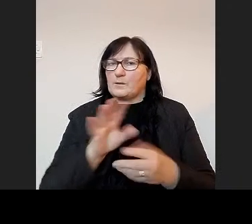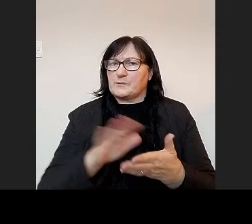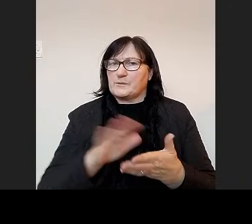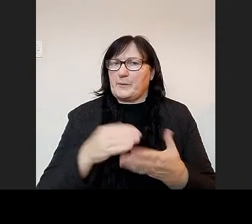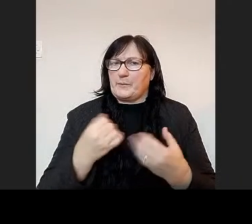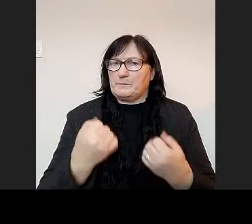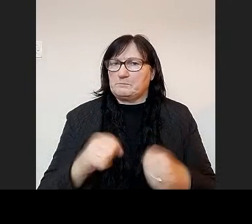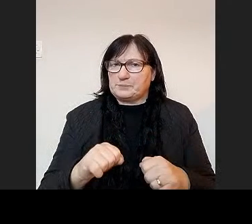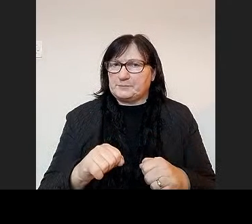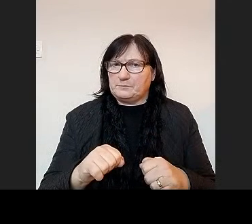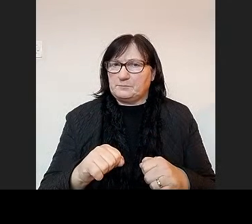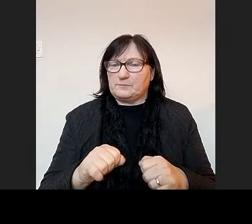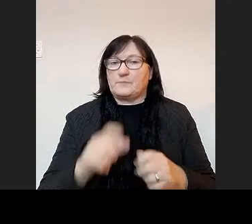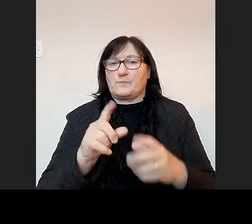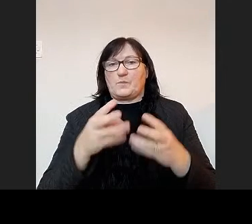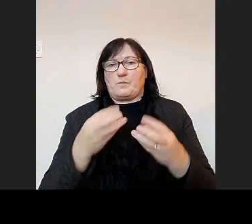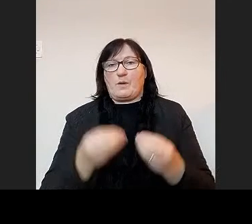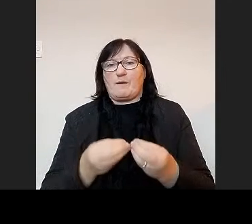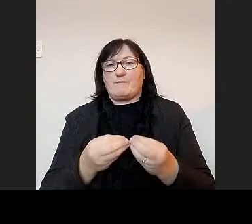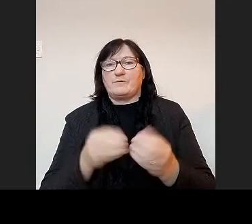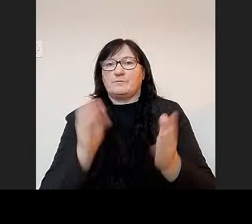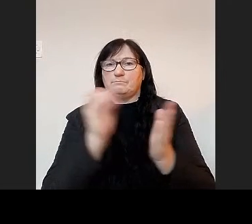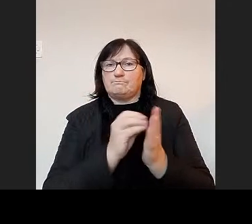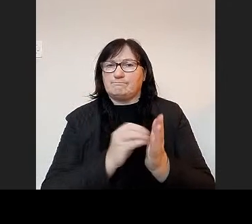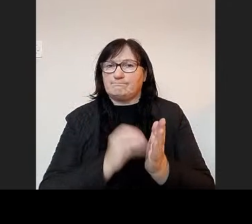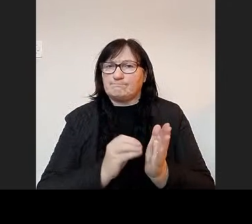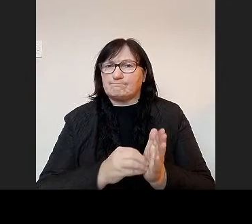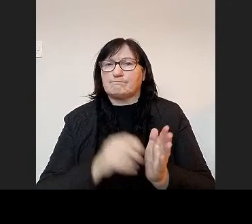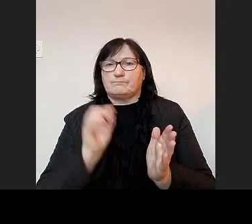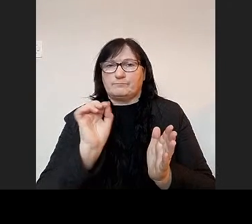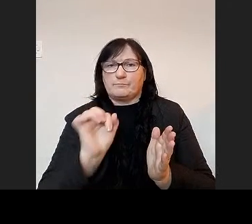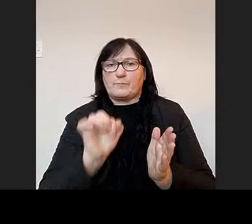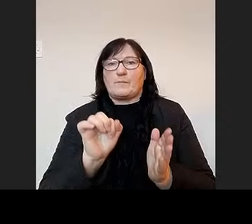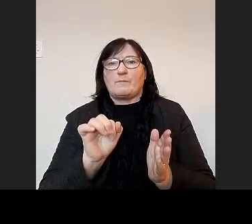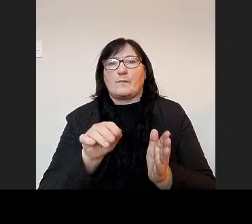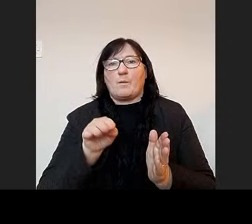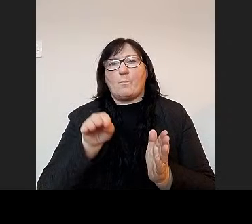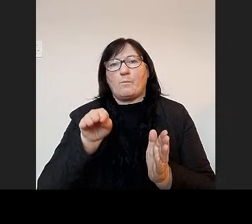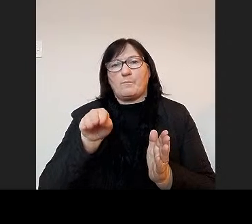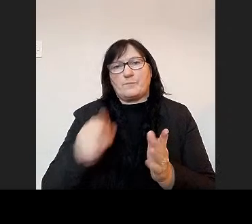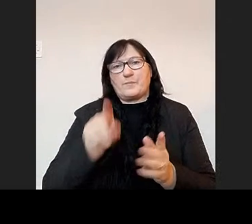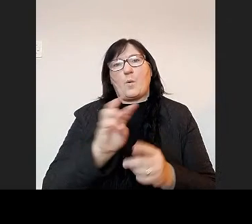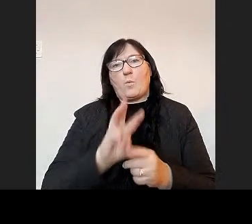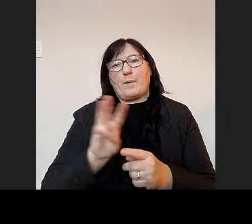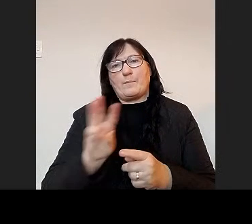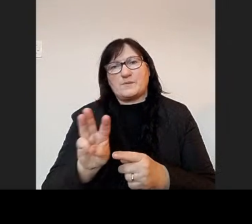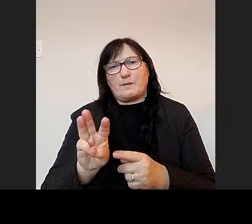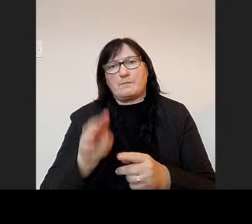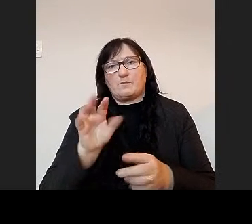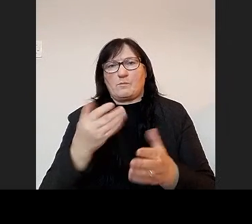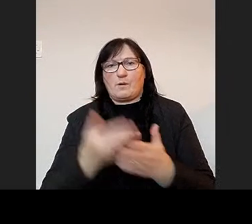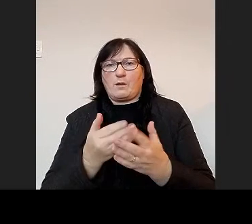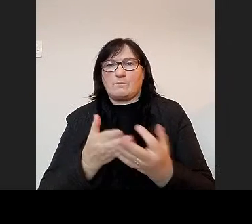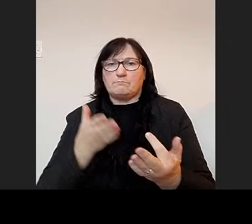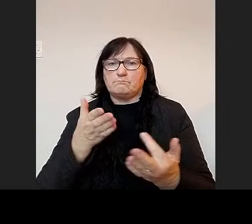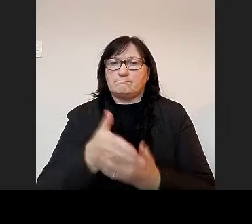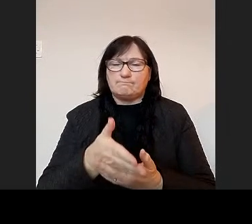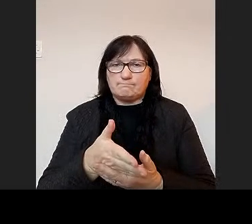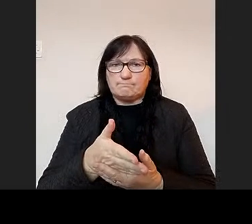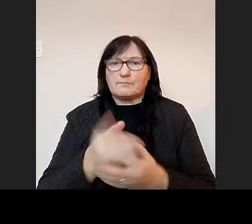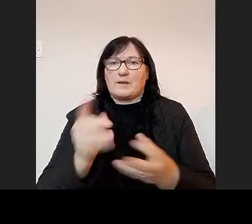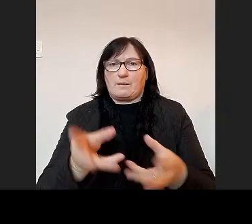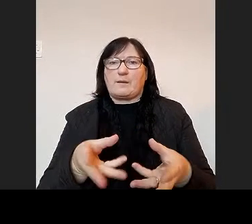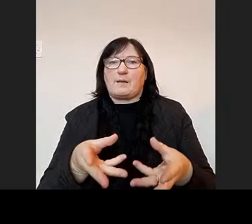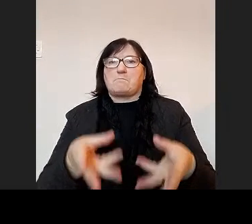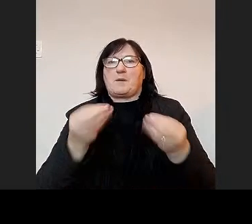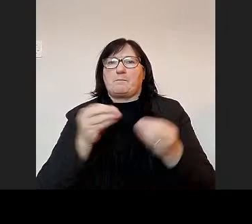asked question. We have a bank of questions and answers there. So please log in and get answers to the question that you may